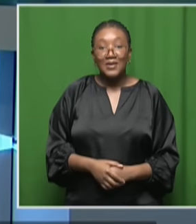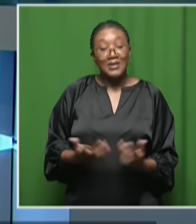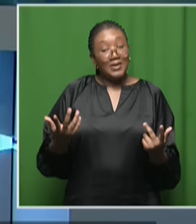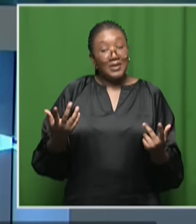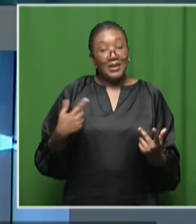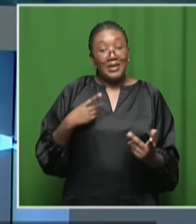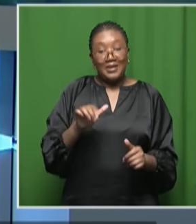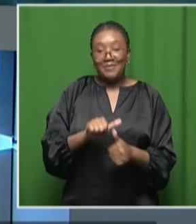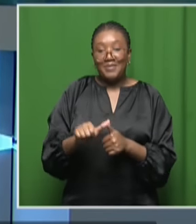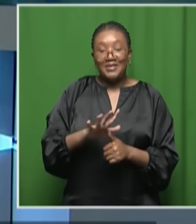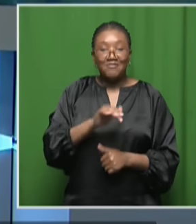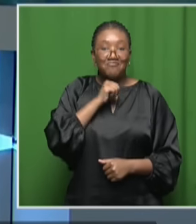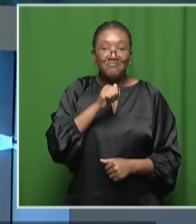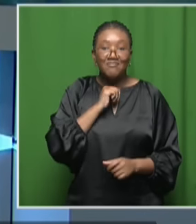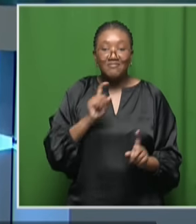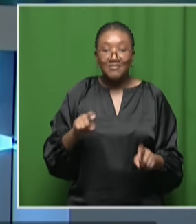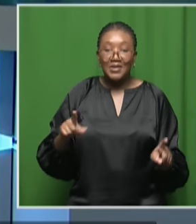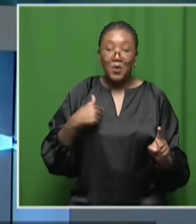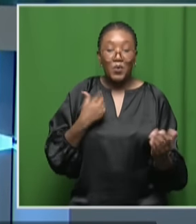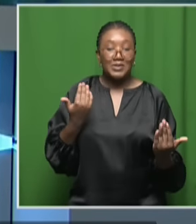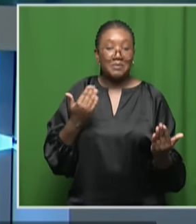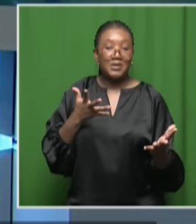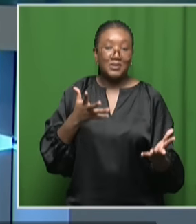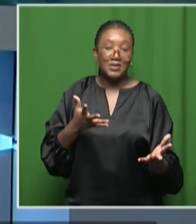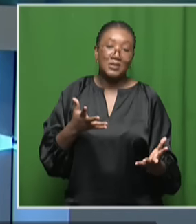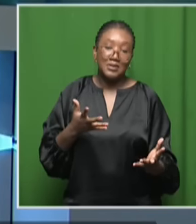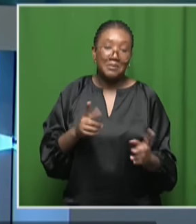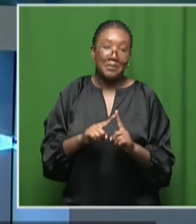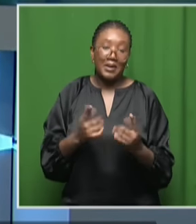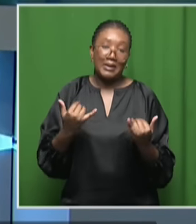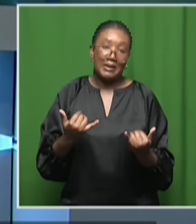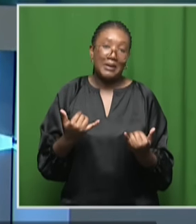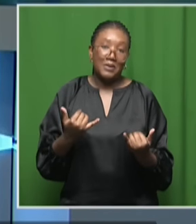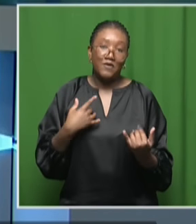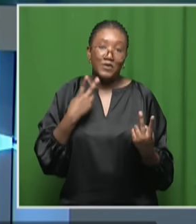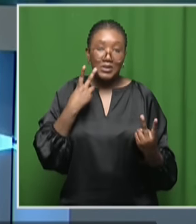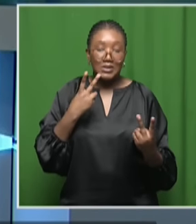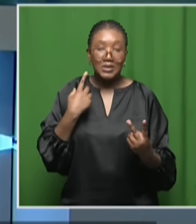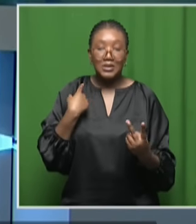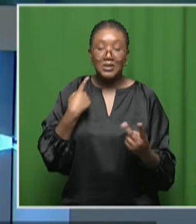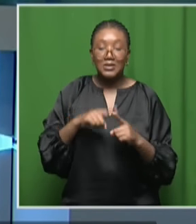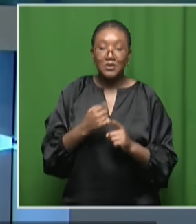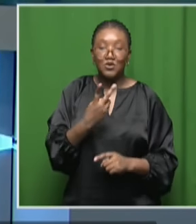outcome than many people were expecting, given the kind of ructions that we've seen in the last